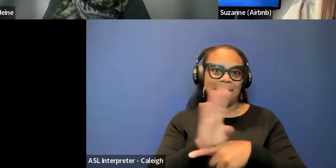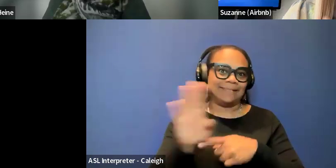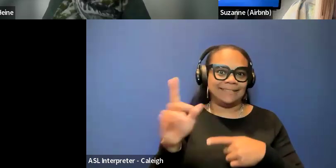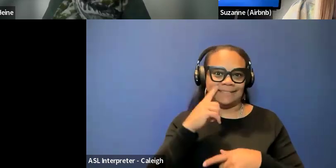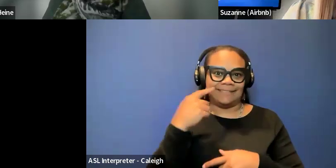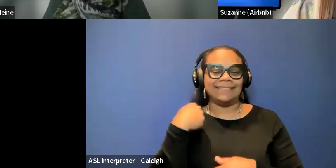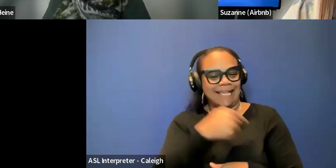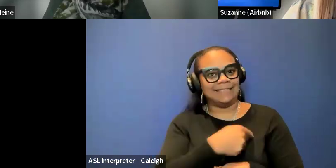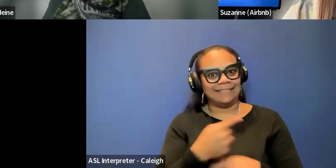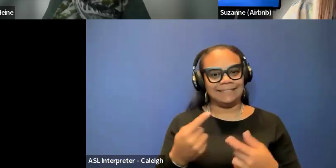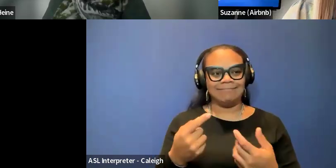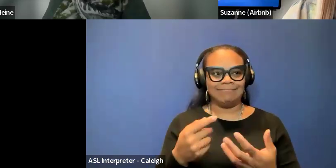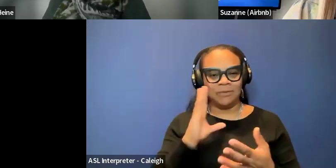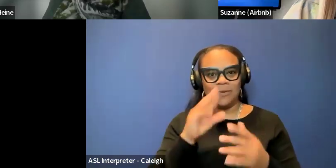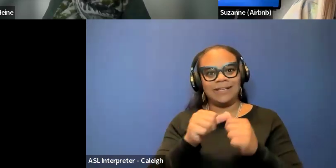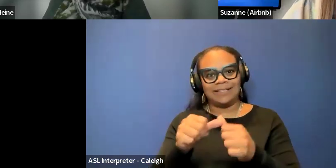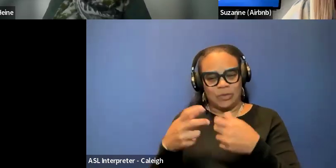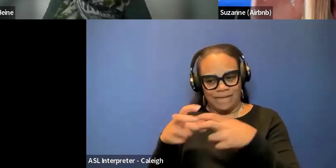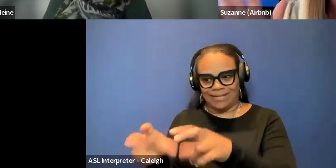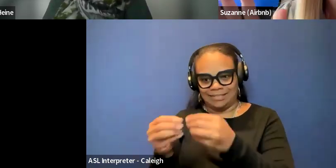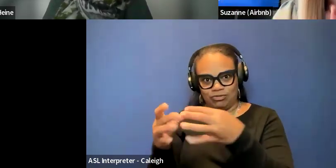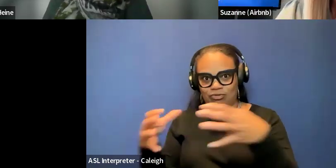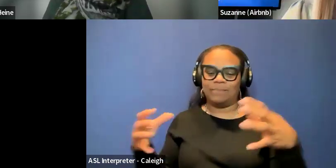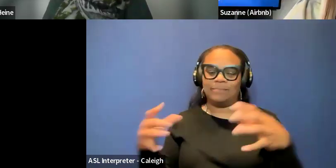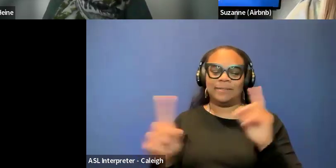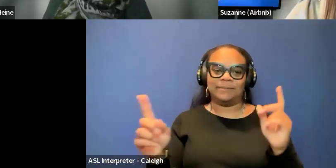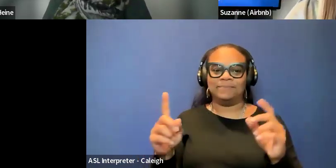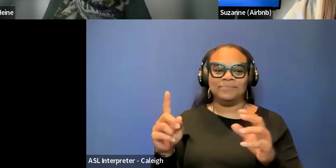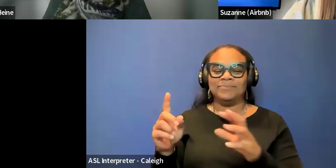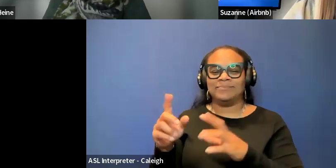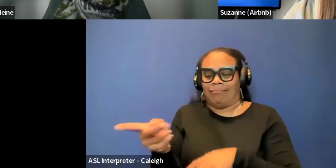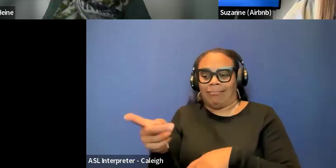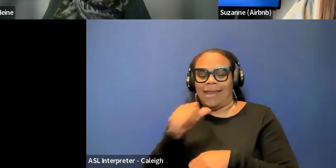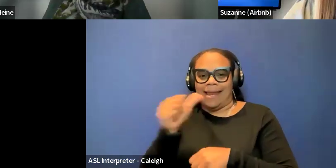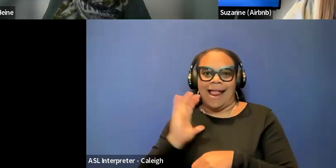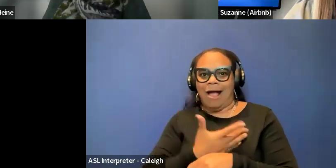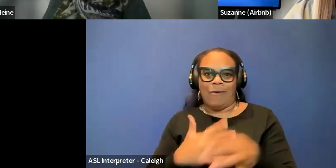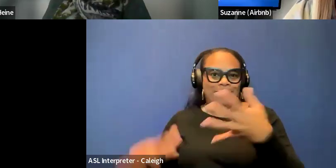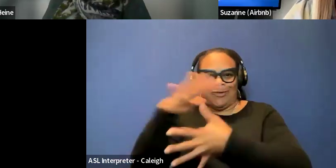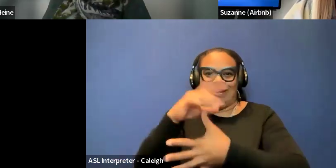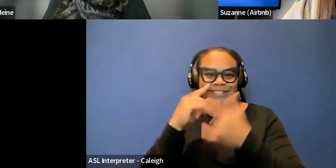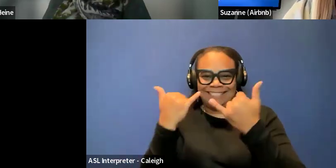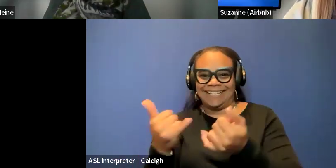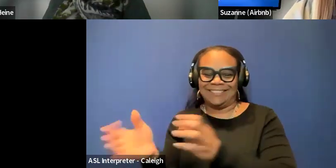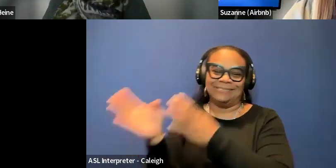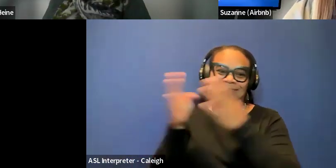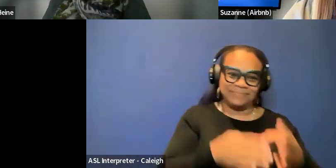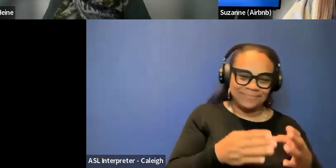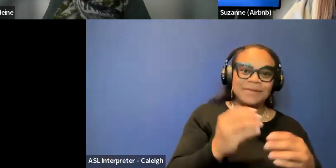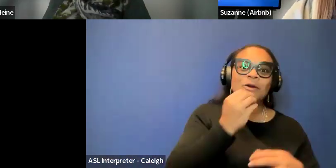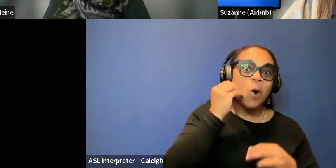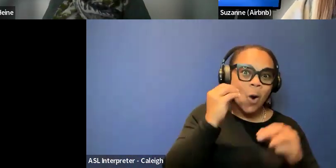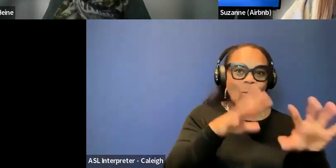we are continuing to invest and grow. But it's not the focus for today. So we will go back to homes hosting, which